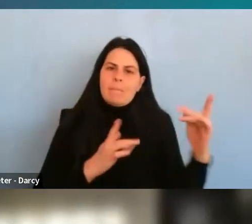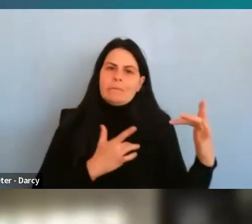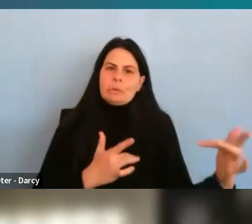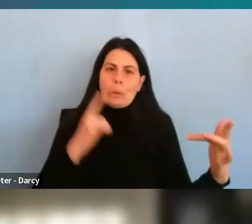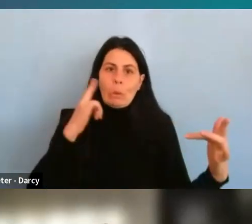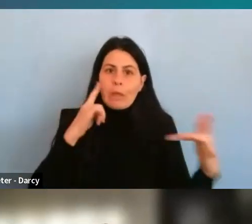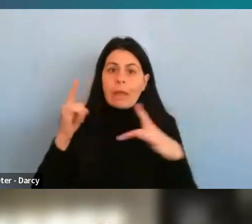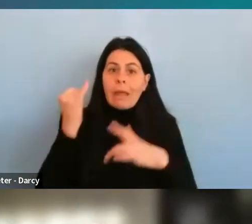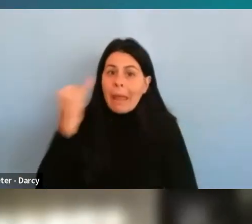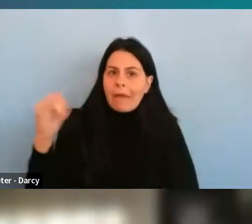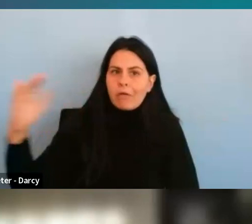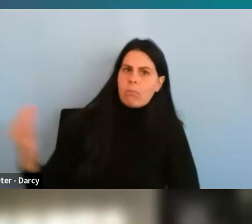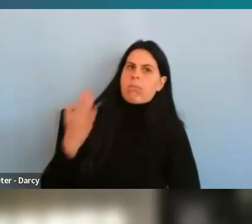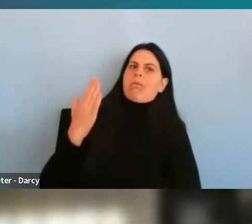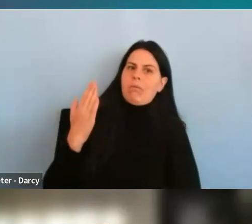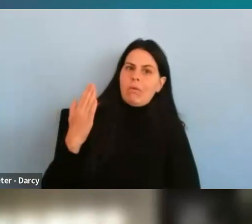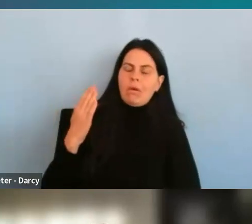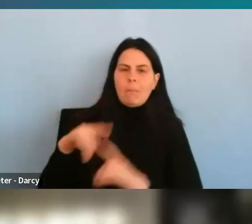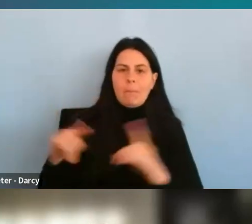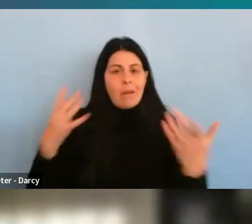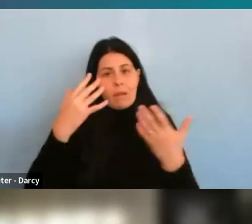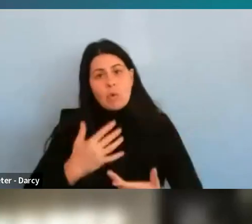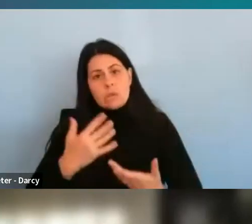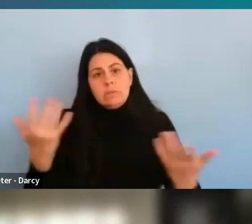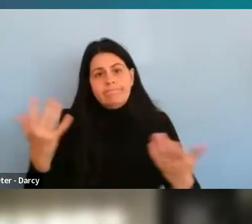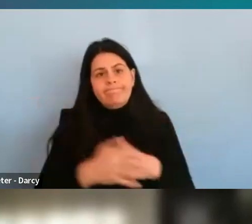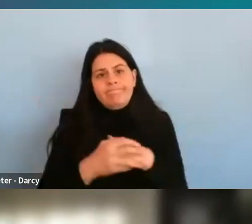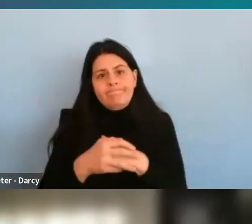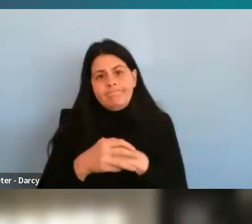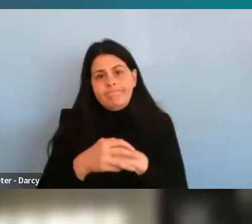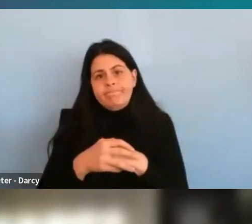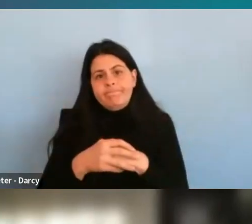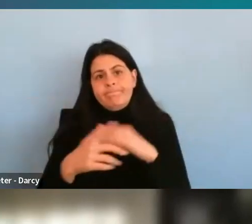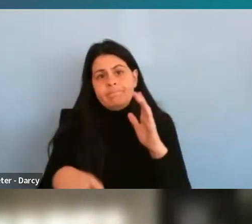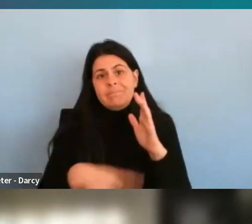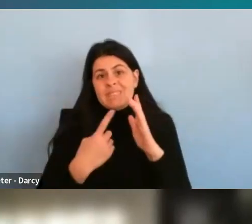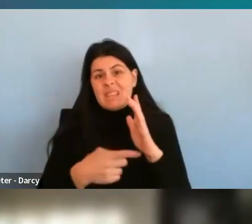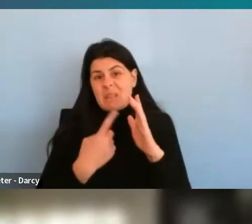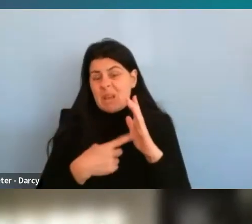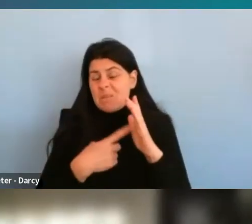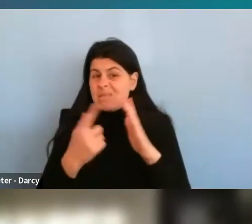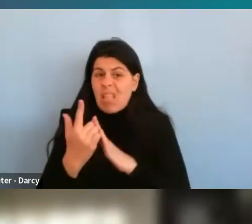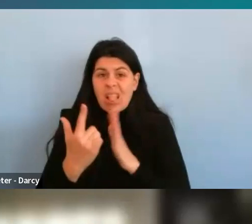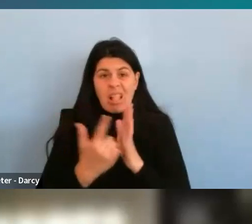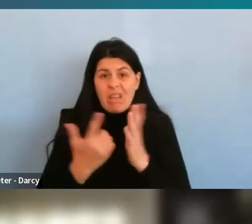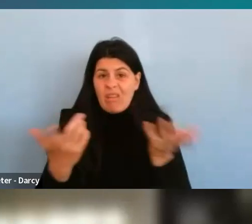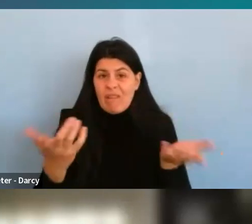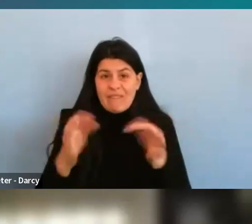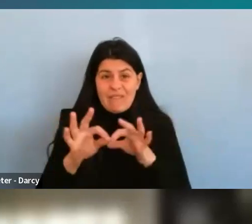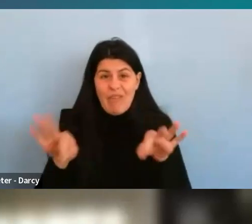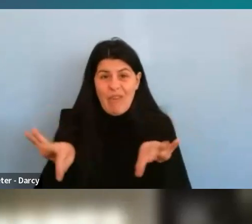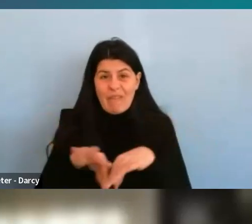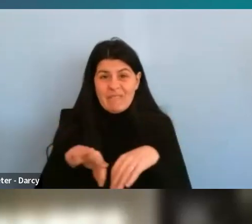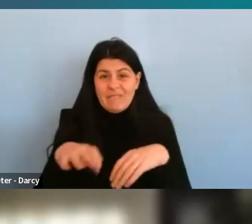confronted with it. And unfortunately, it's sometimes even in legal form. And so really,